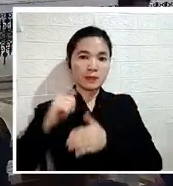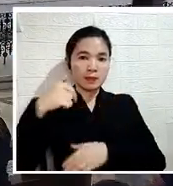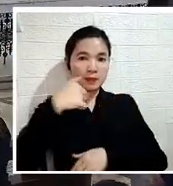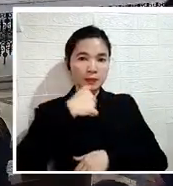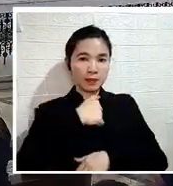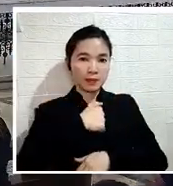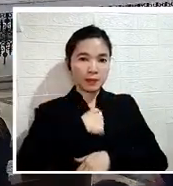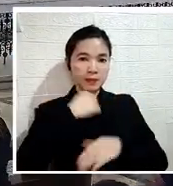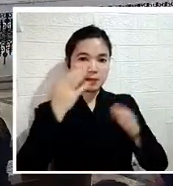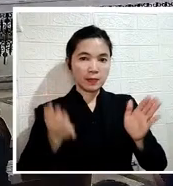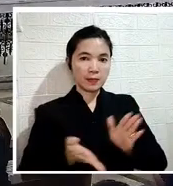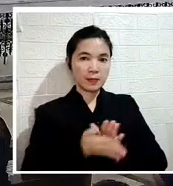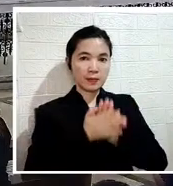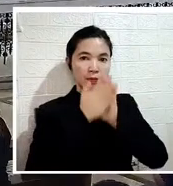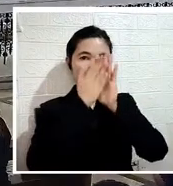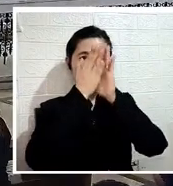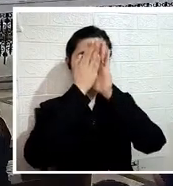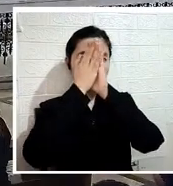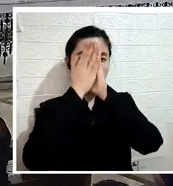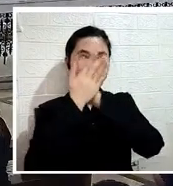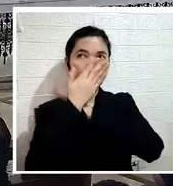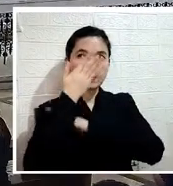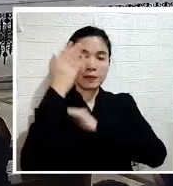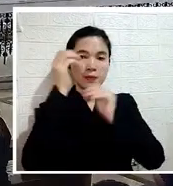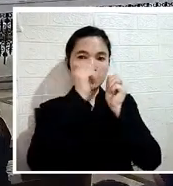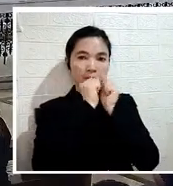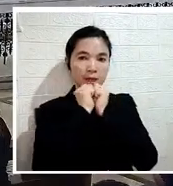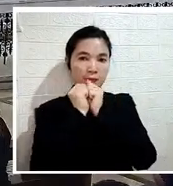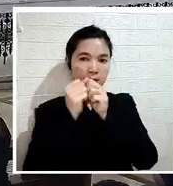praise thee with a